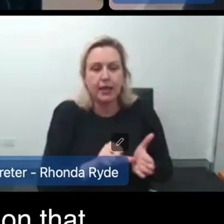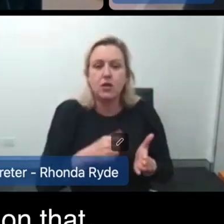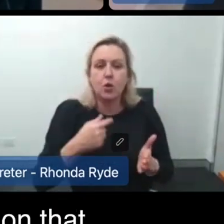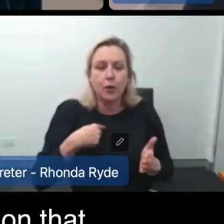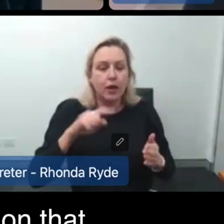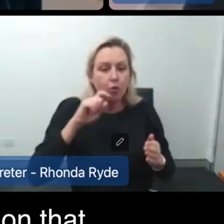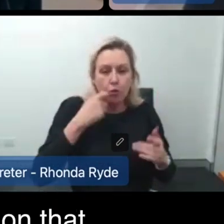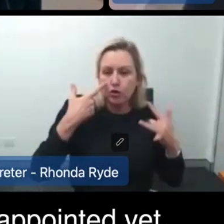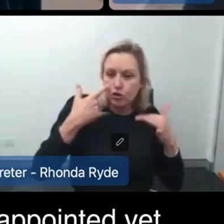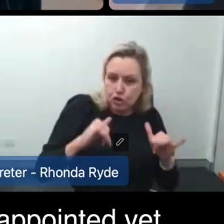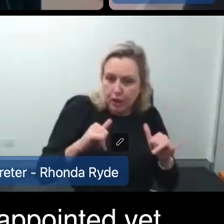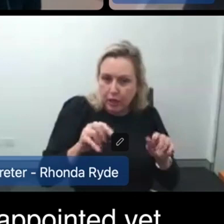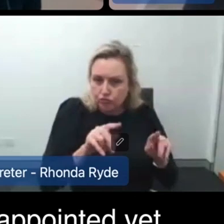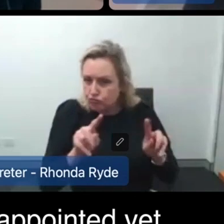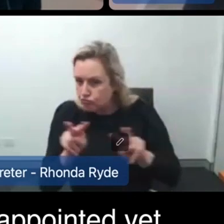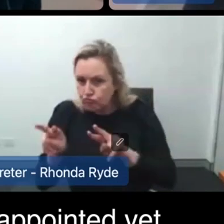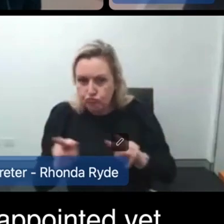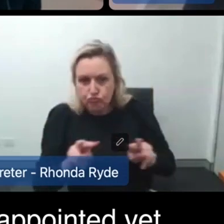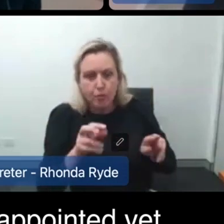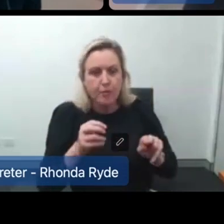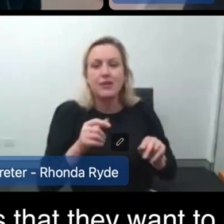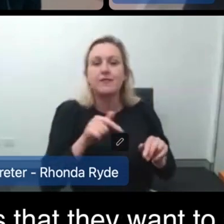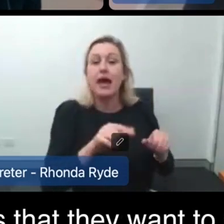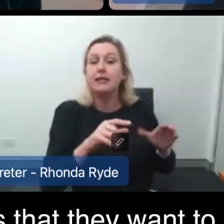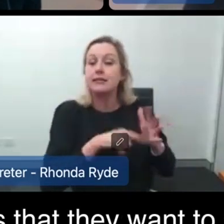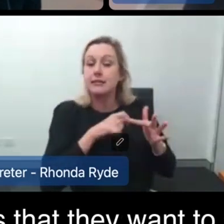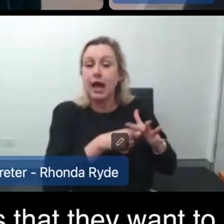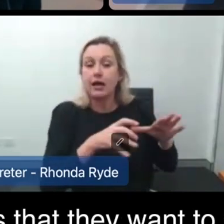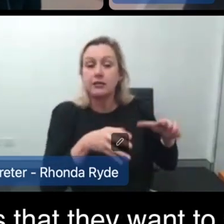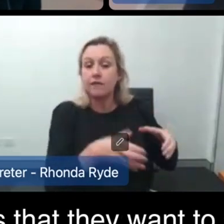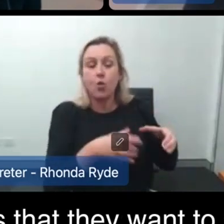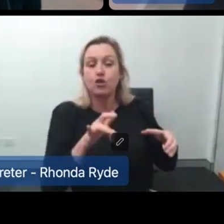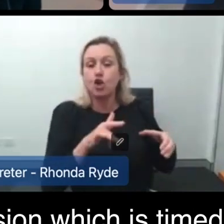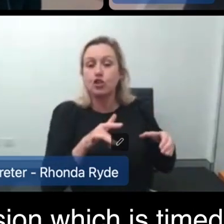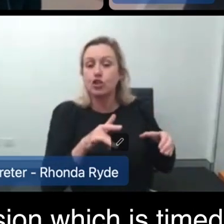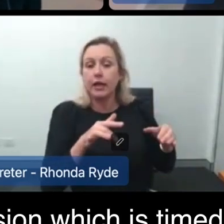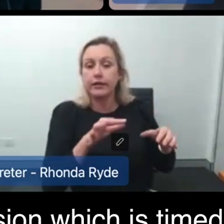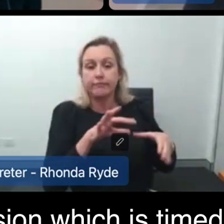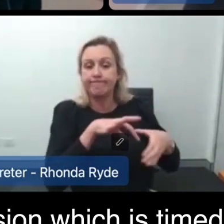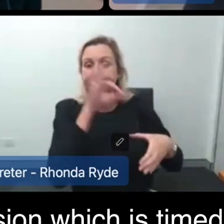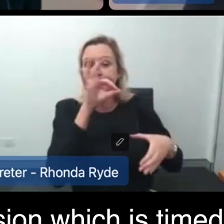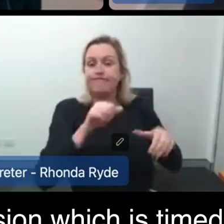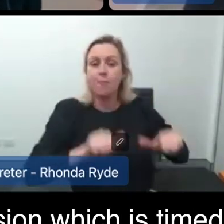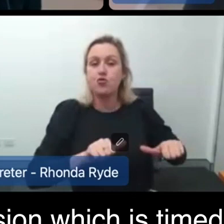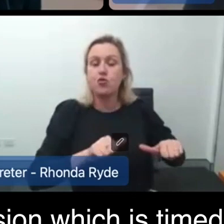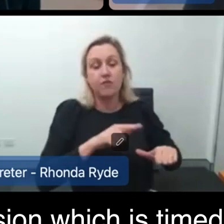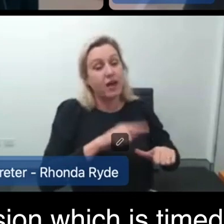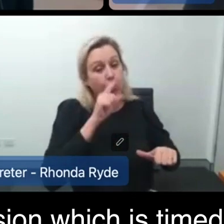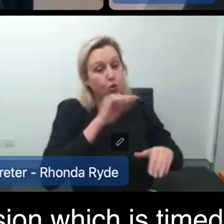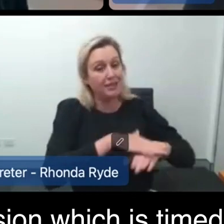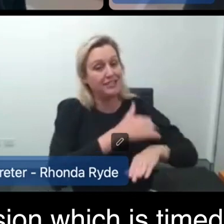in on that. Now, they haven't been appointed yet. They may have some other issues that they want to raise, but it